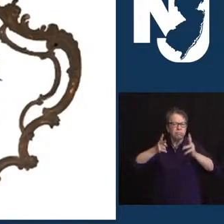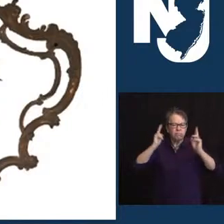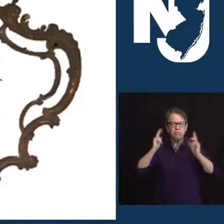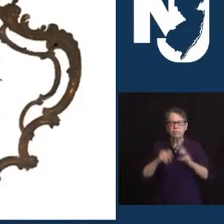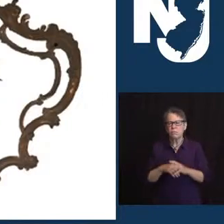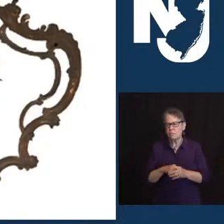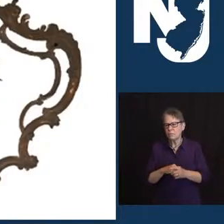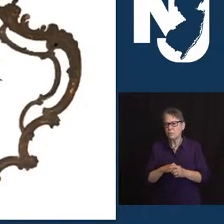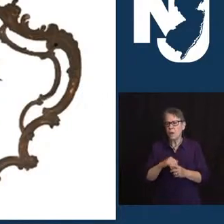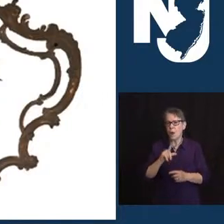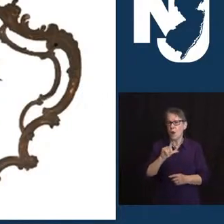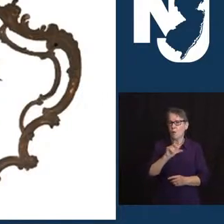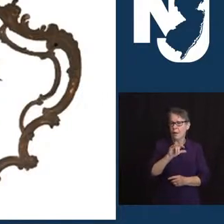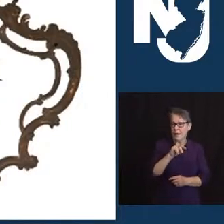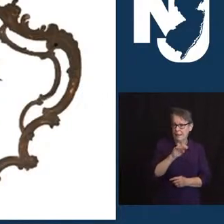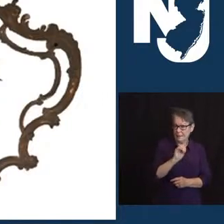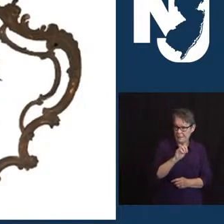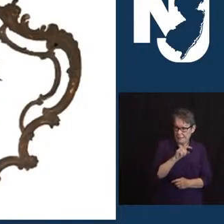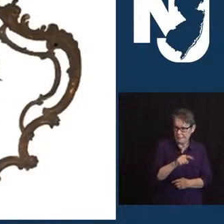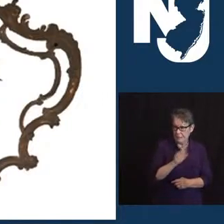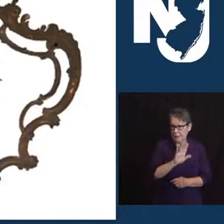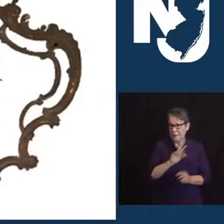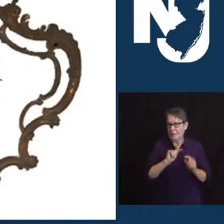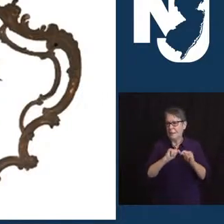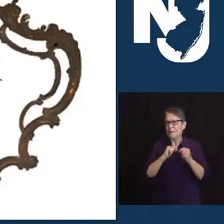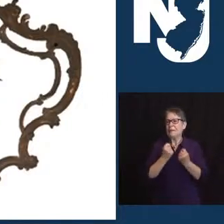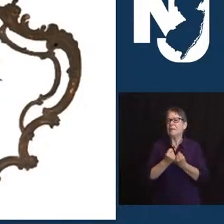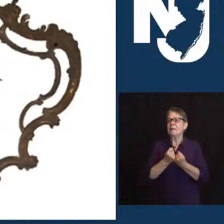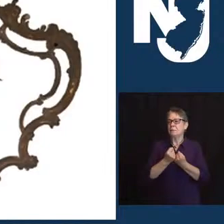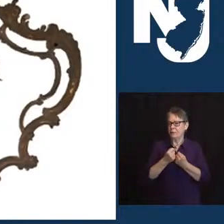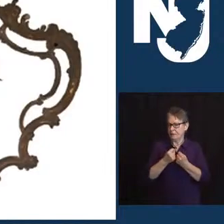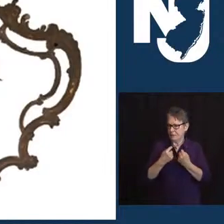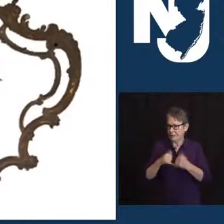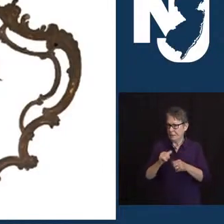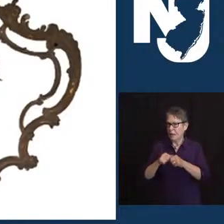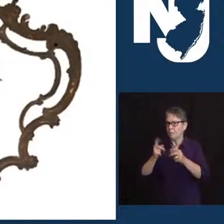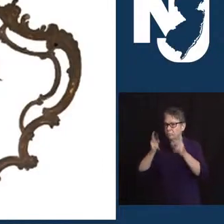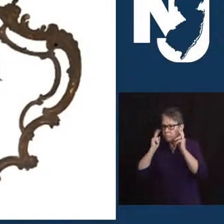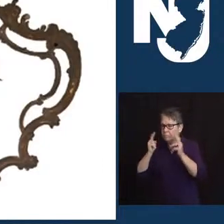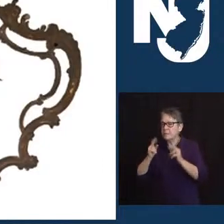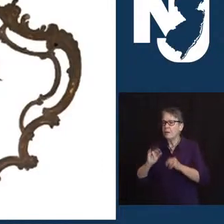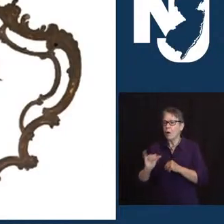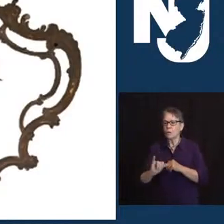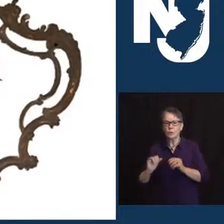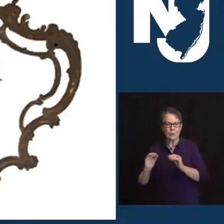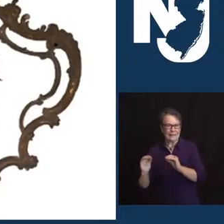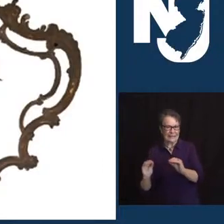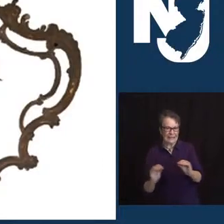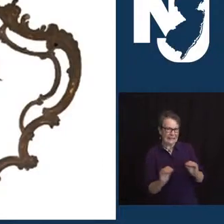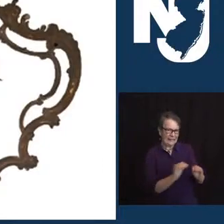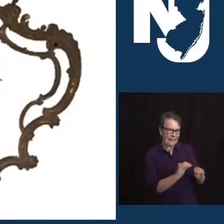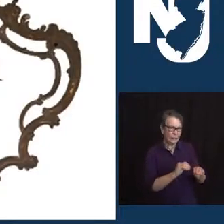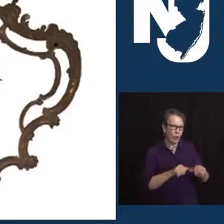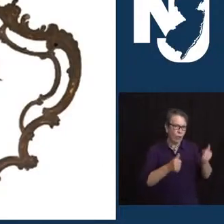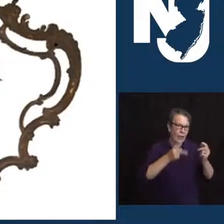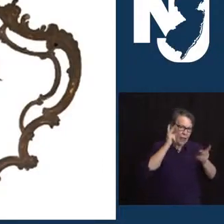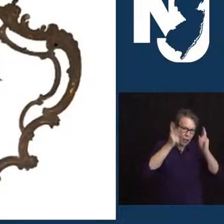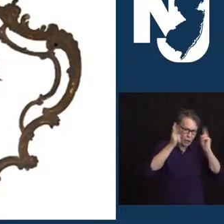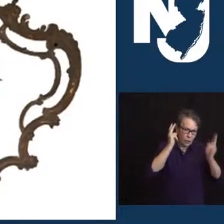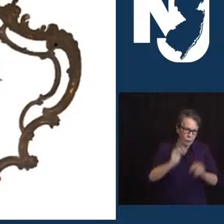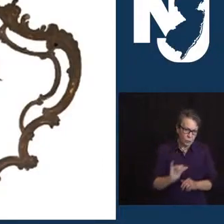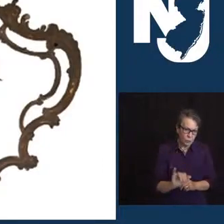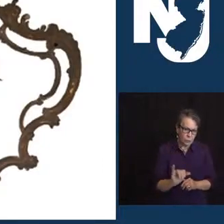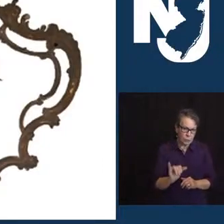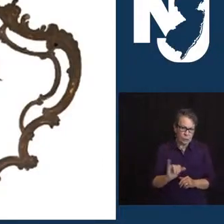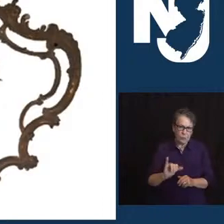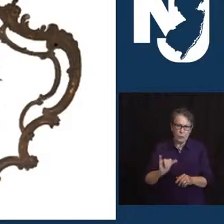team continuing education classes for stylists who gather in Keyport from around the world. Thanks to the support